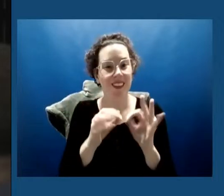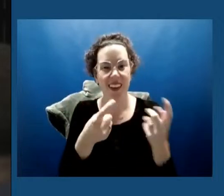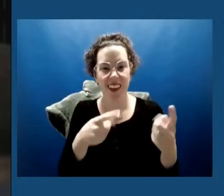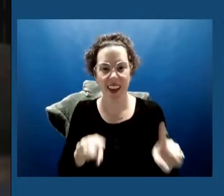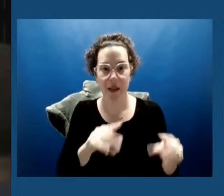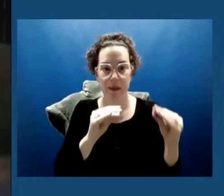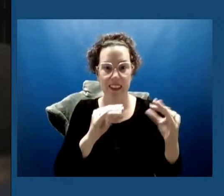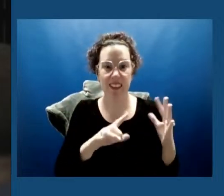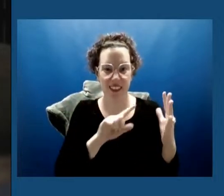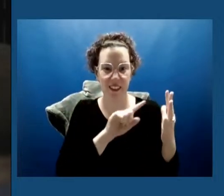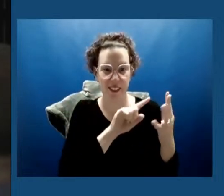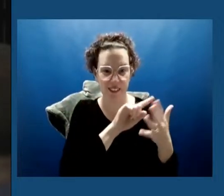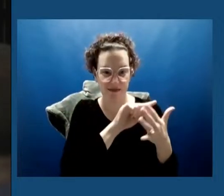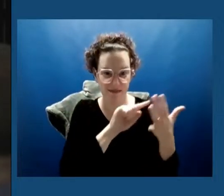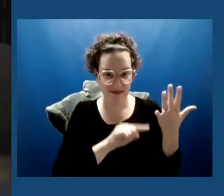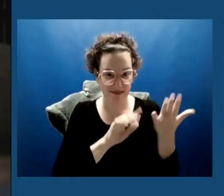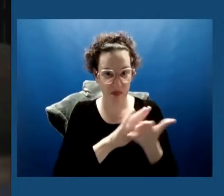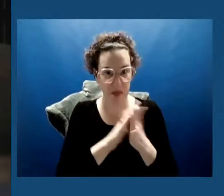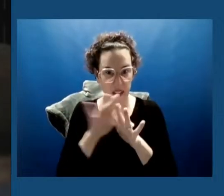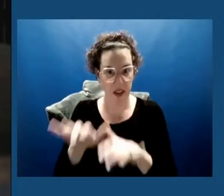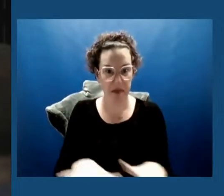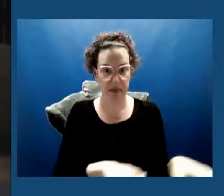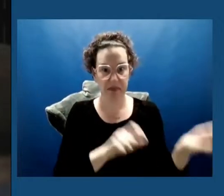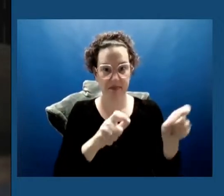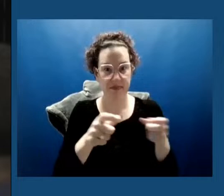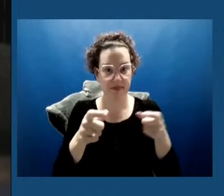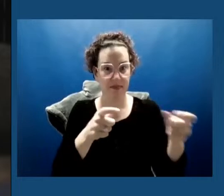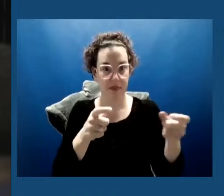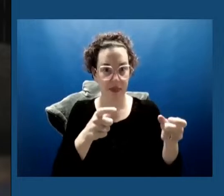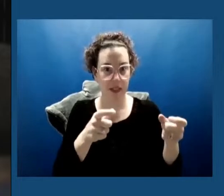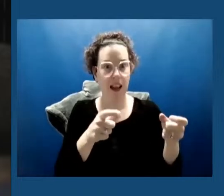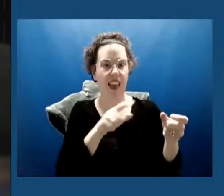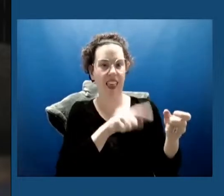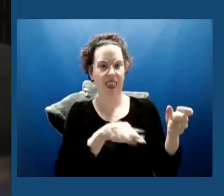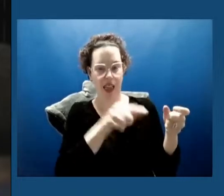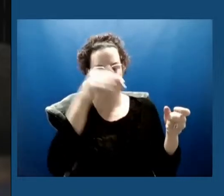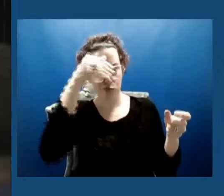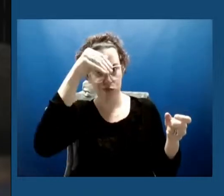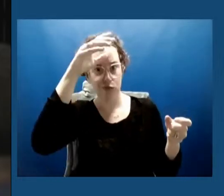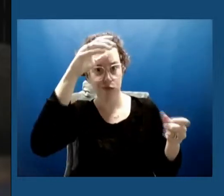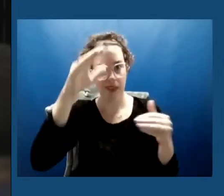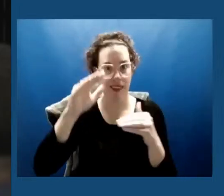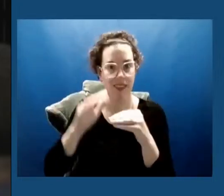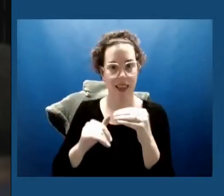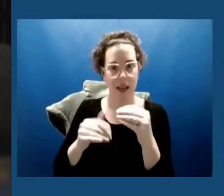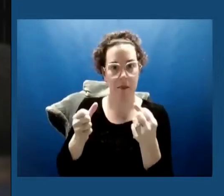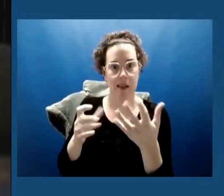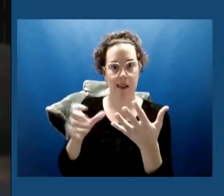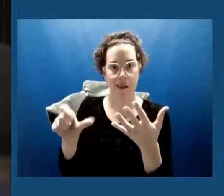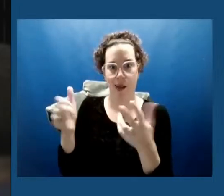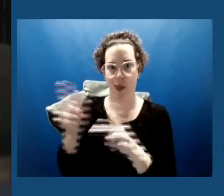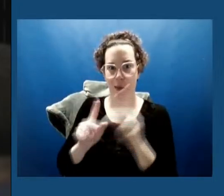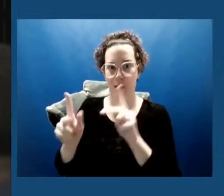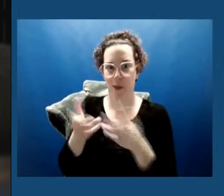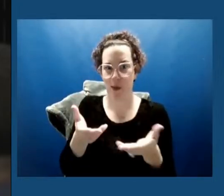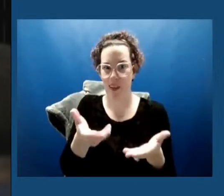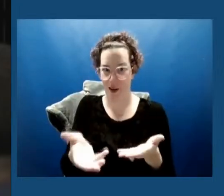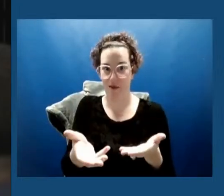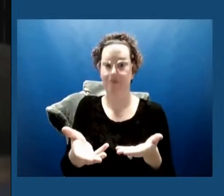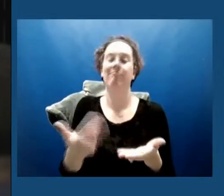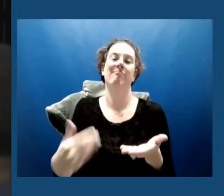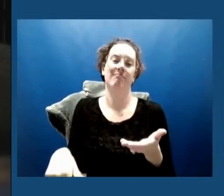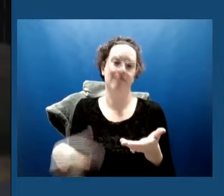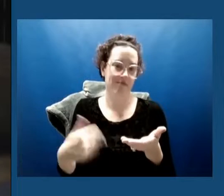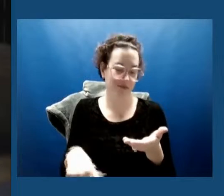were kind of in charge of and knew more than a lot of other people who were in the room. And the last thing